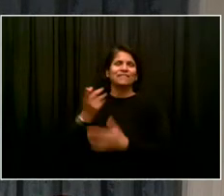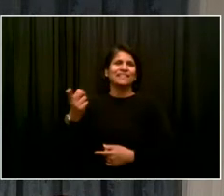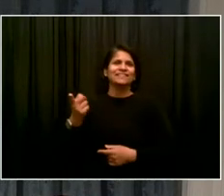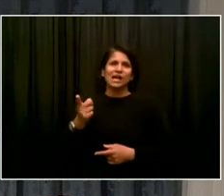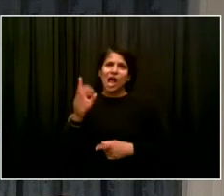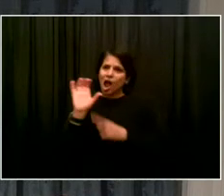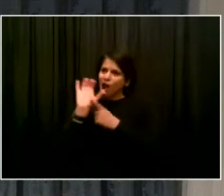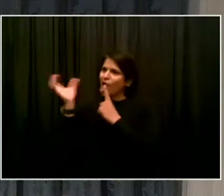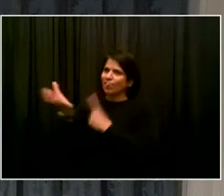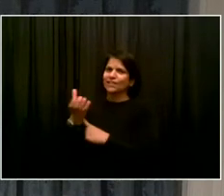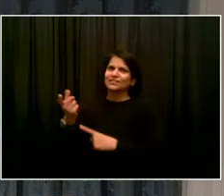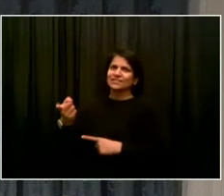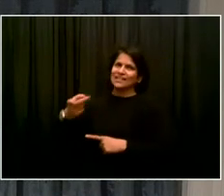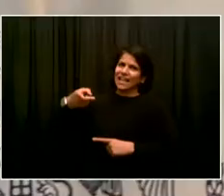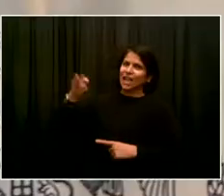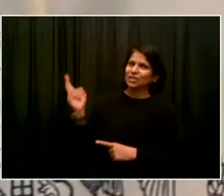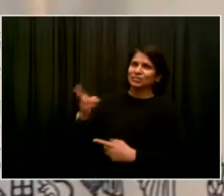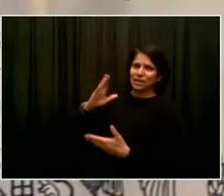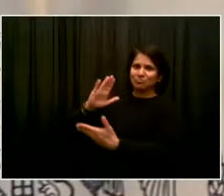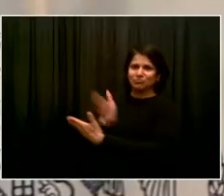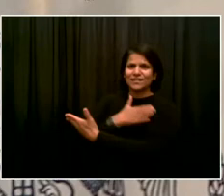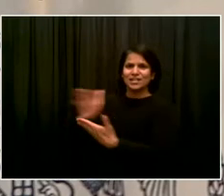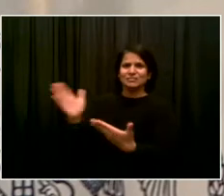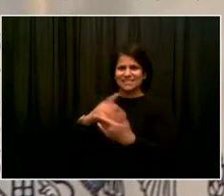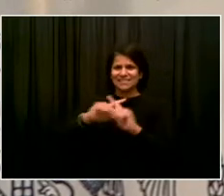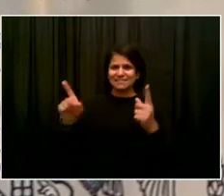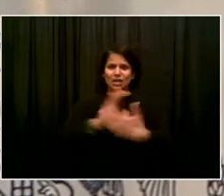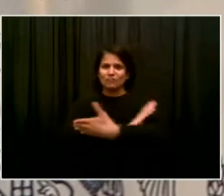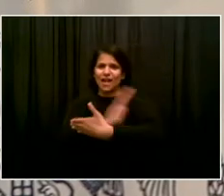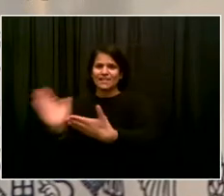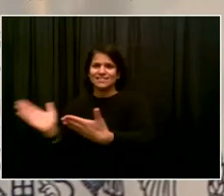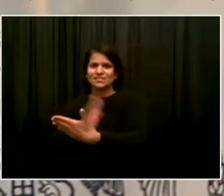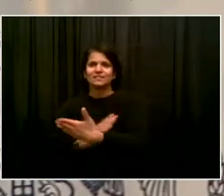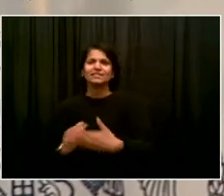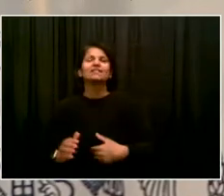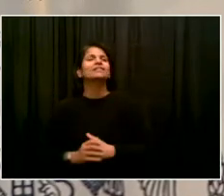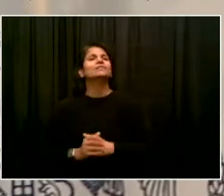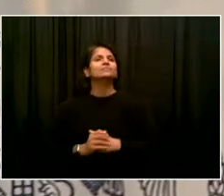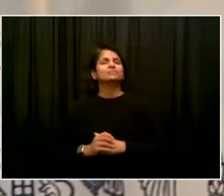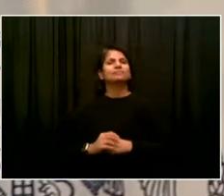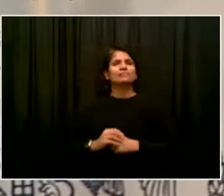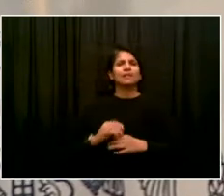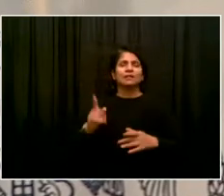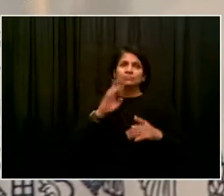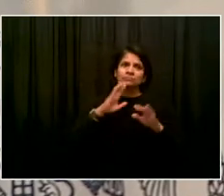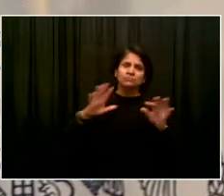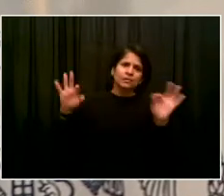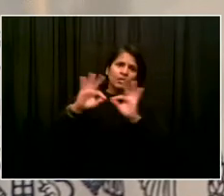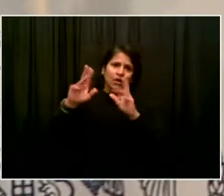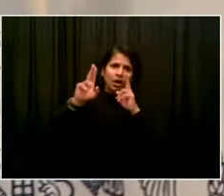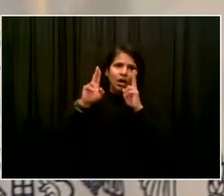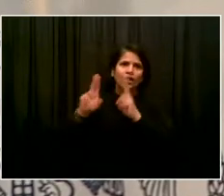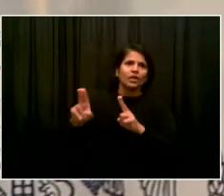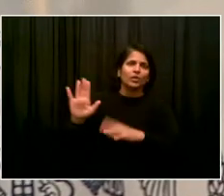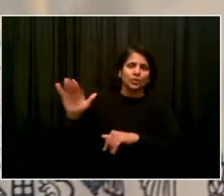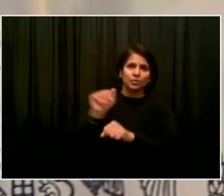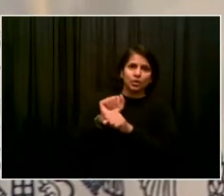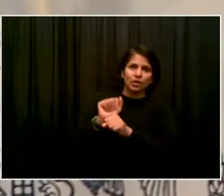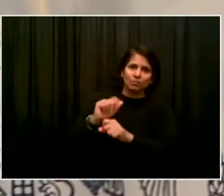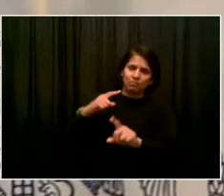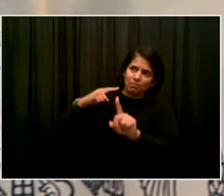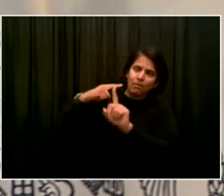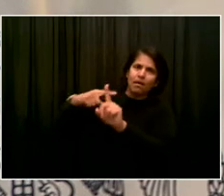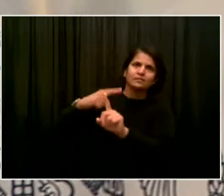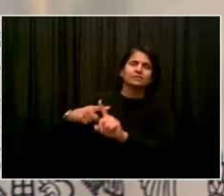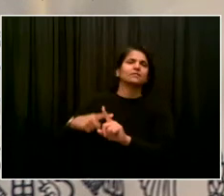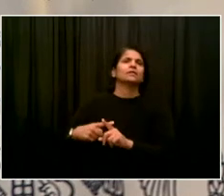is such a beautiful thing to be able to honor. People have done so much good. And Steve is just one of my all-time favorites, what